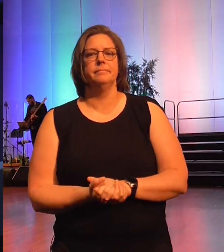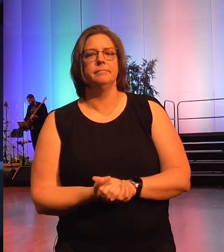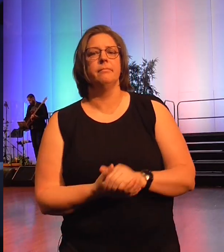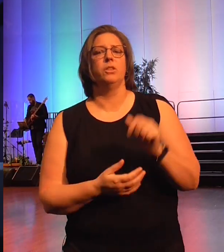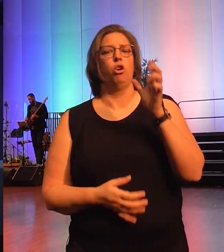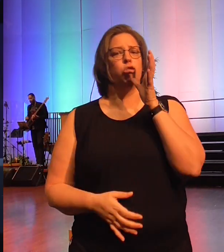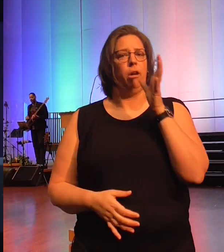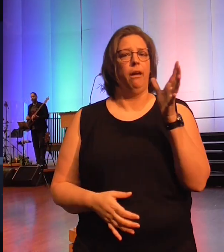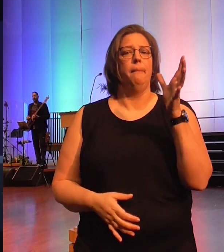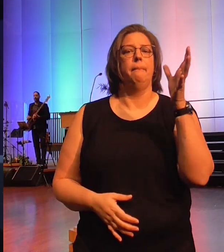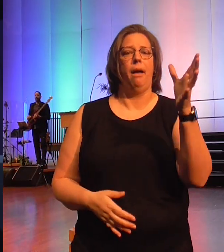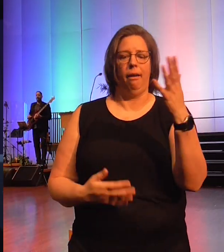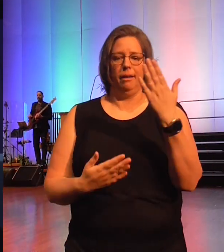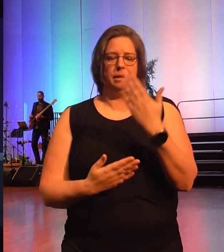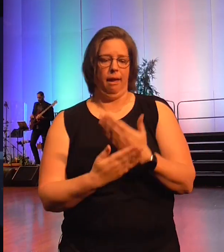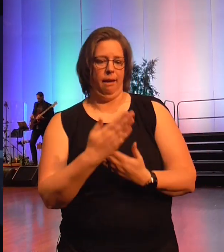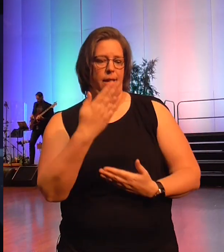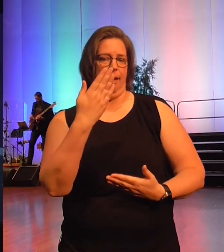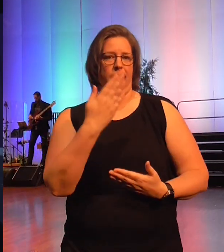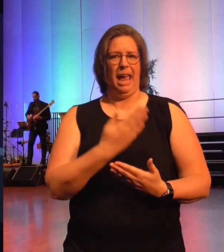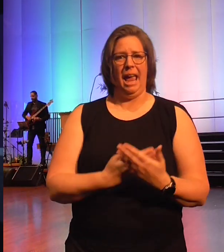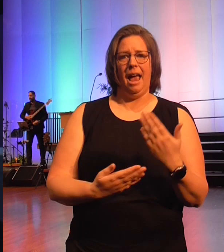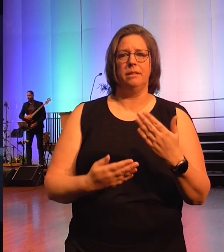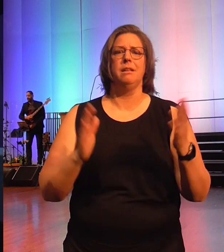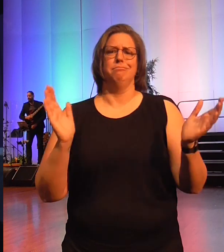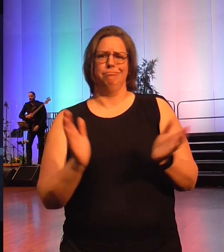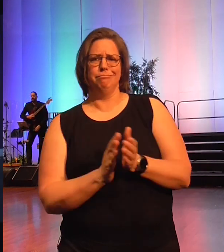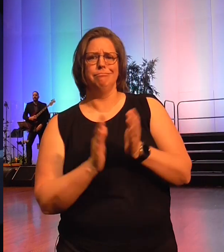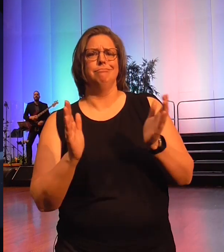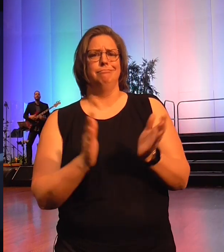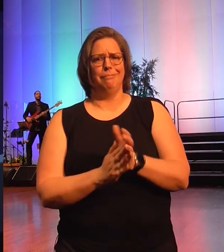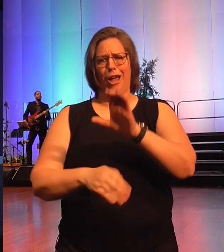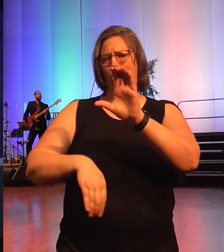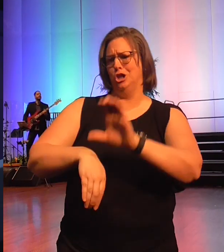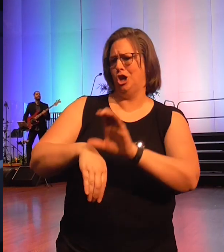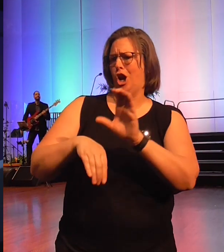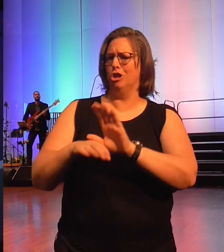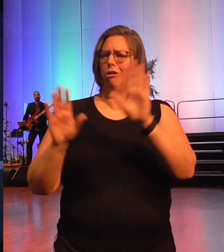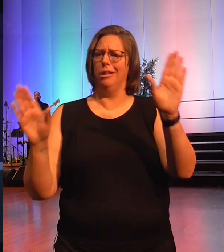Grandma's hands clapped in church on Sunday morning.